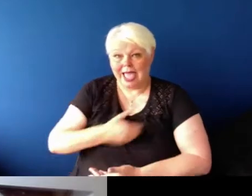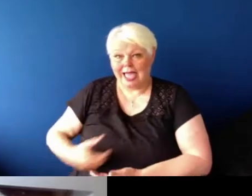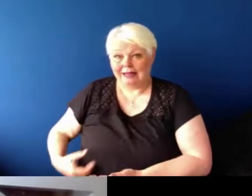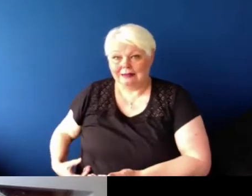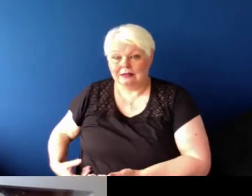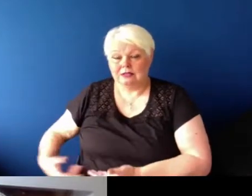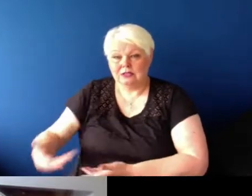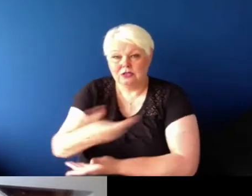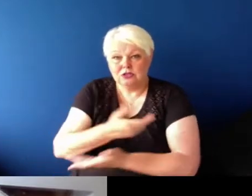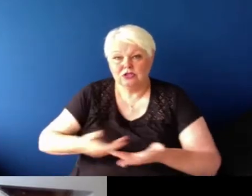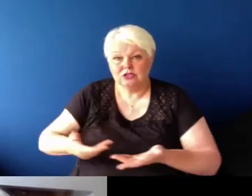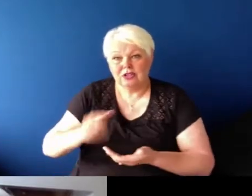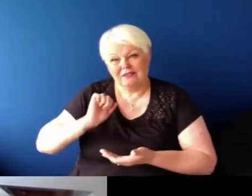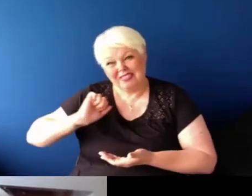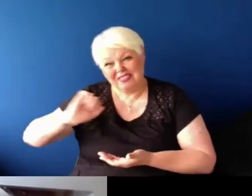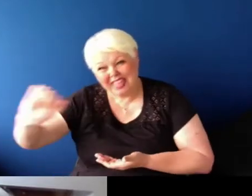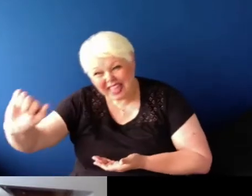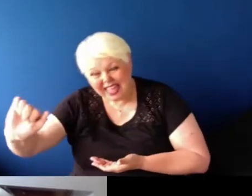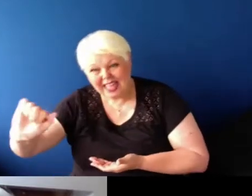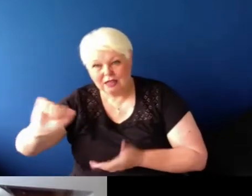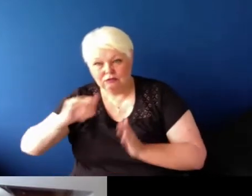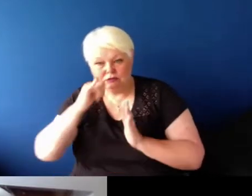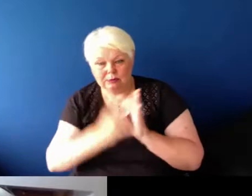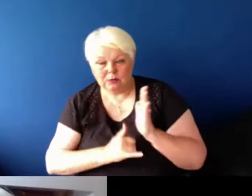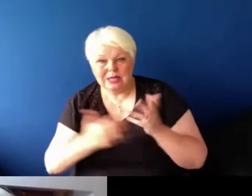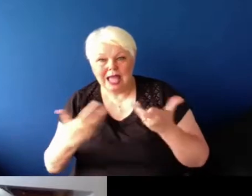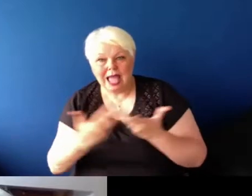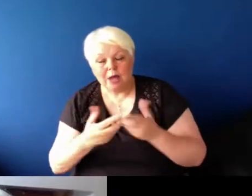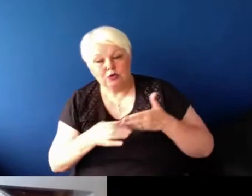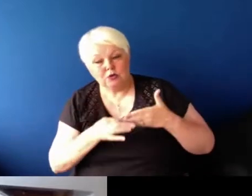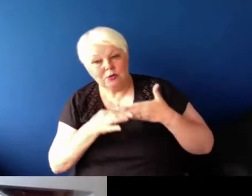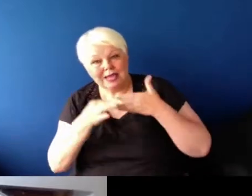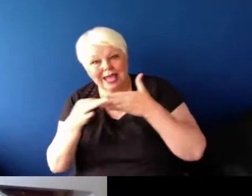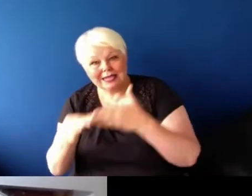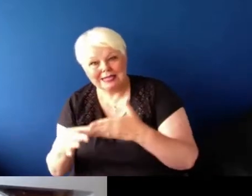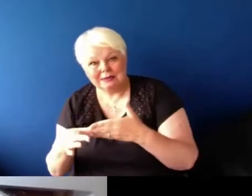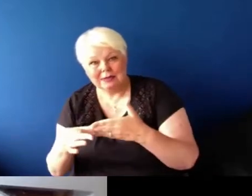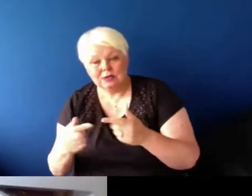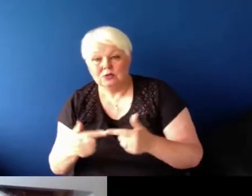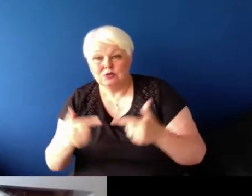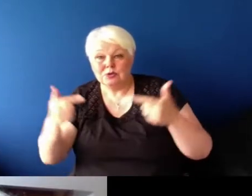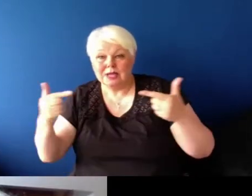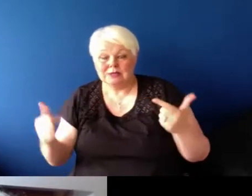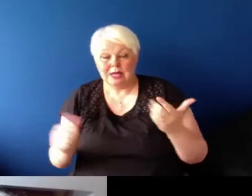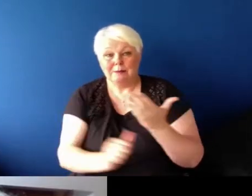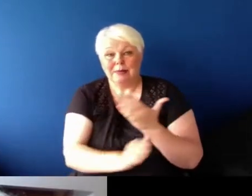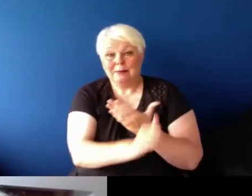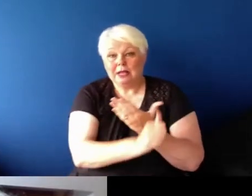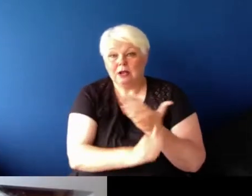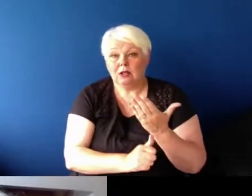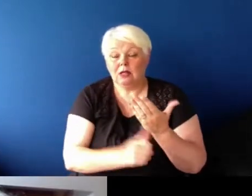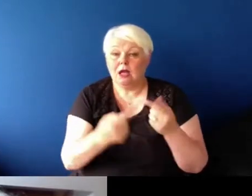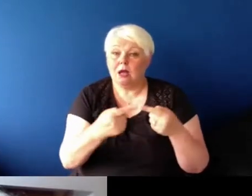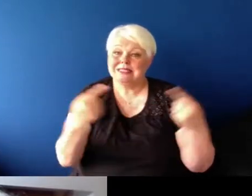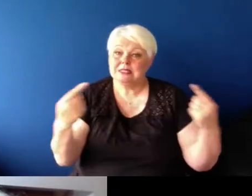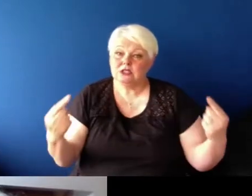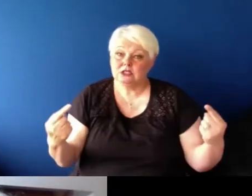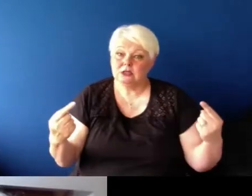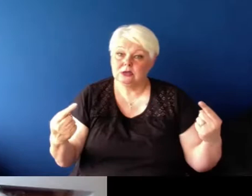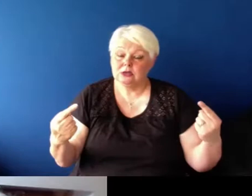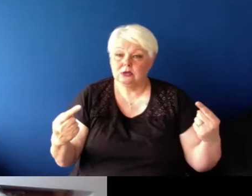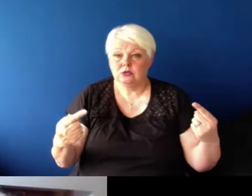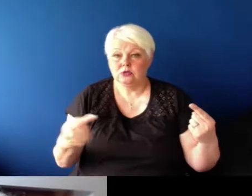Faith report, how would you guide him to counter biblical opposition to marriage for same-sex attracted people?